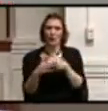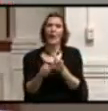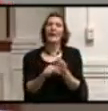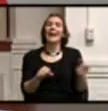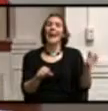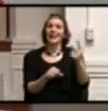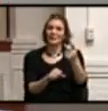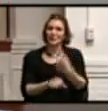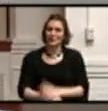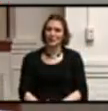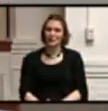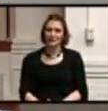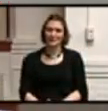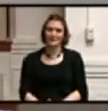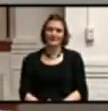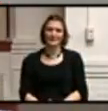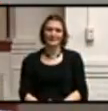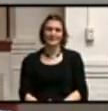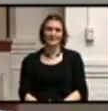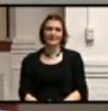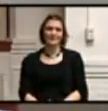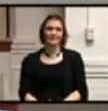year.